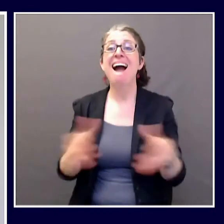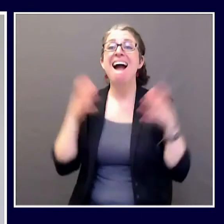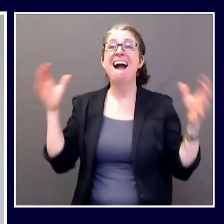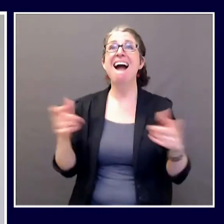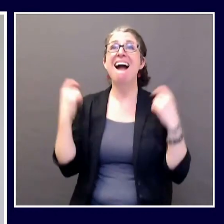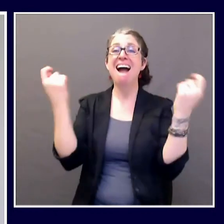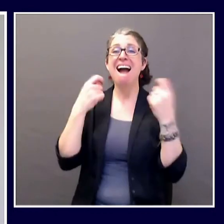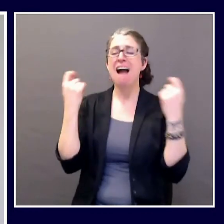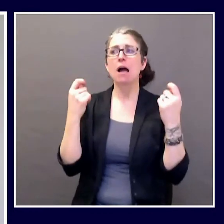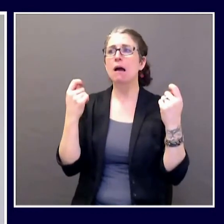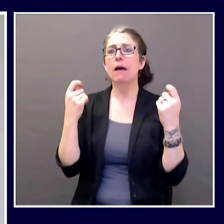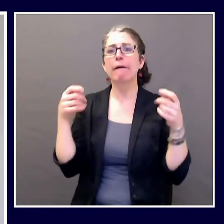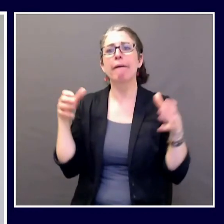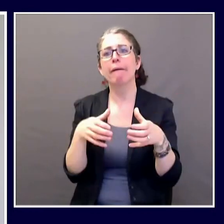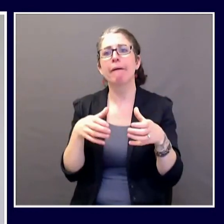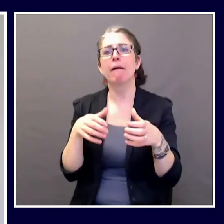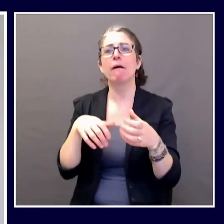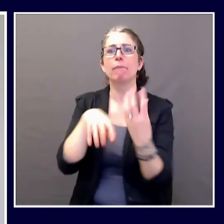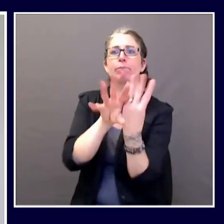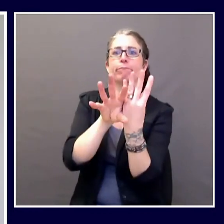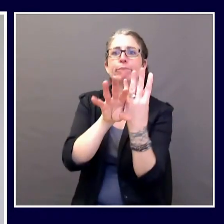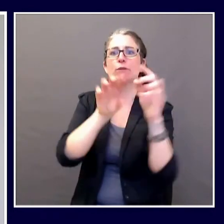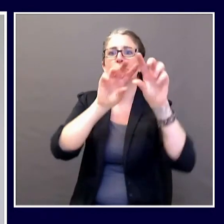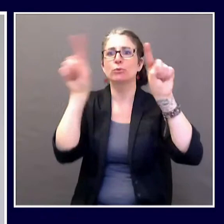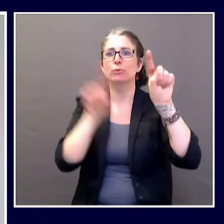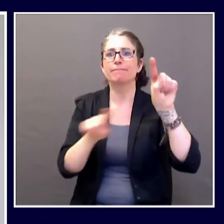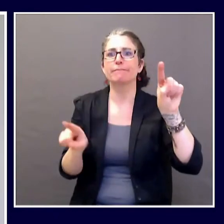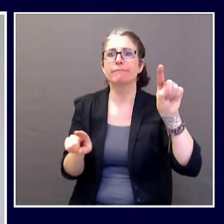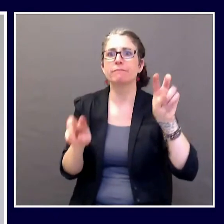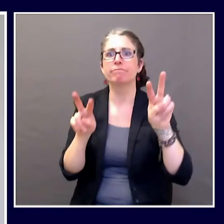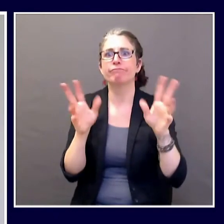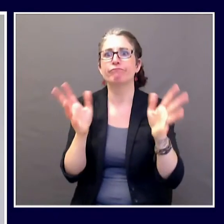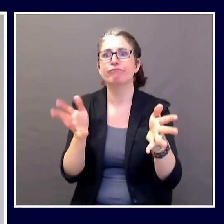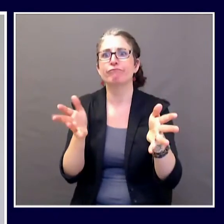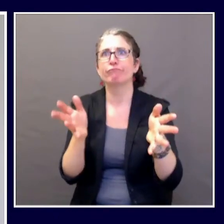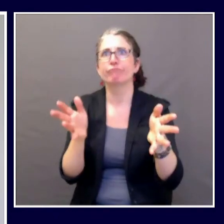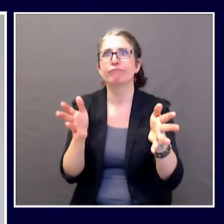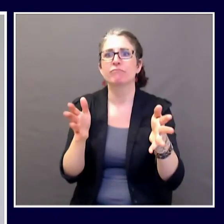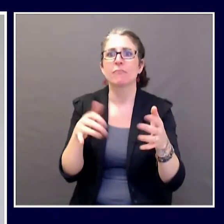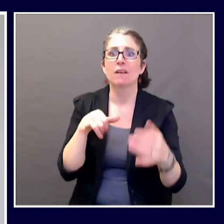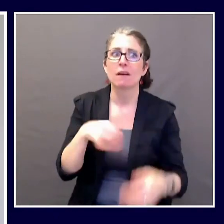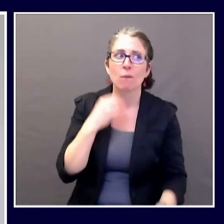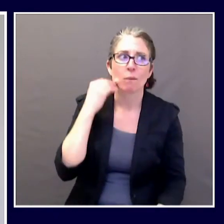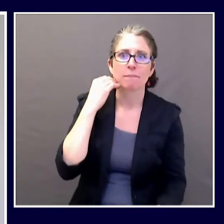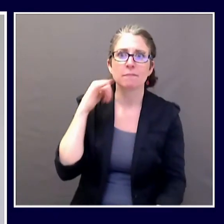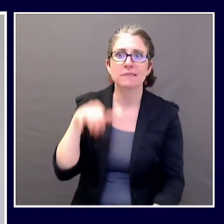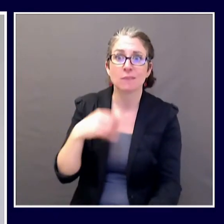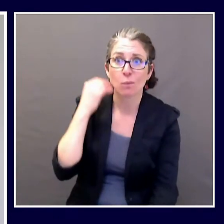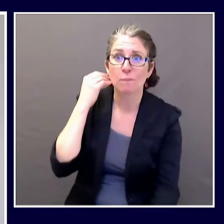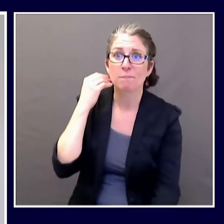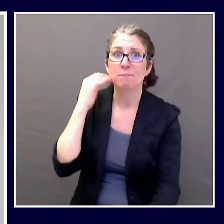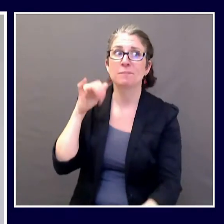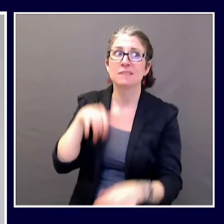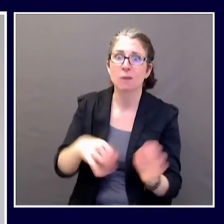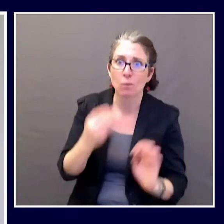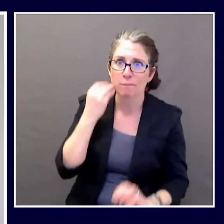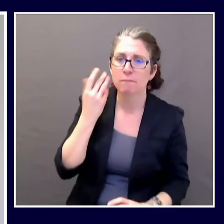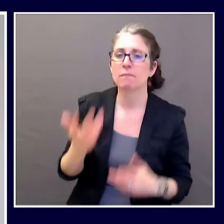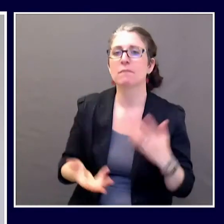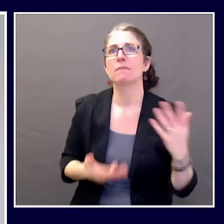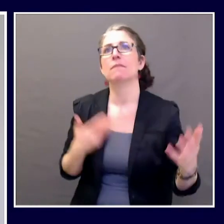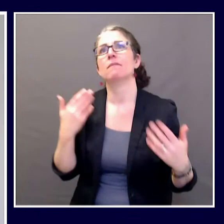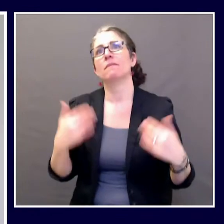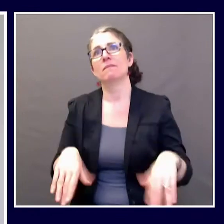that same cramped screen from that same chair. And as a result of that sameness,